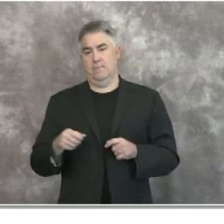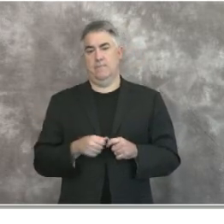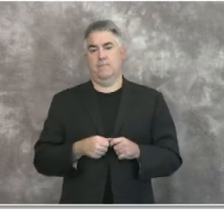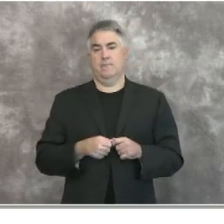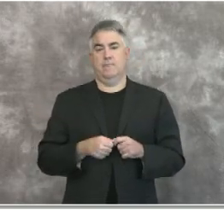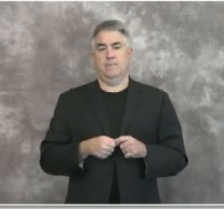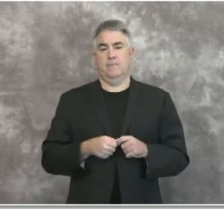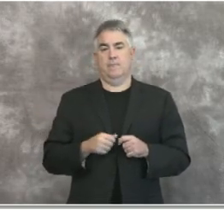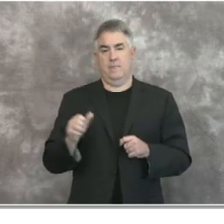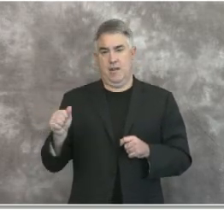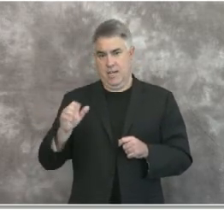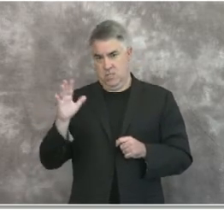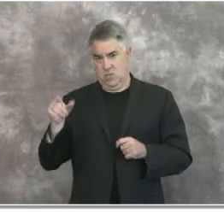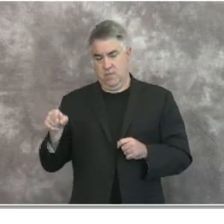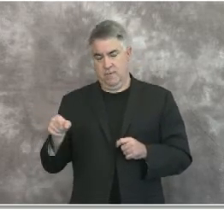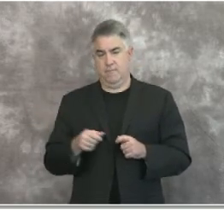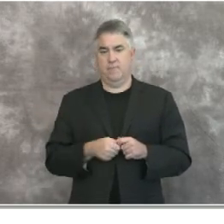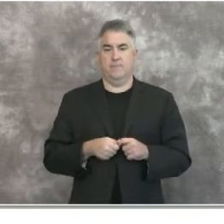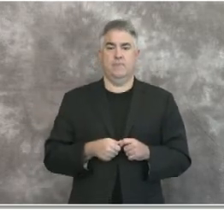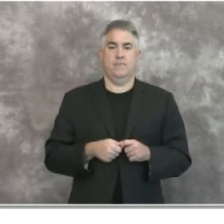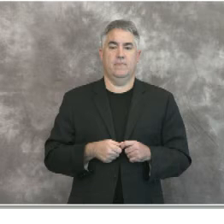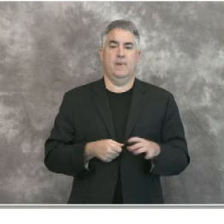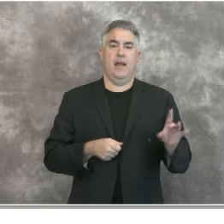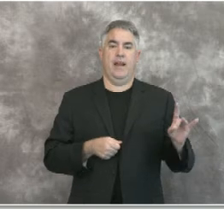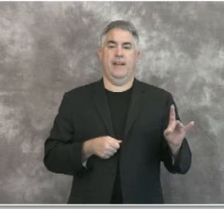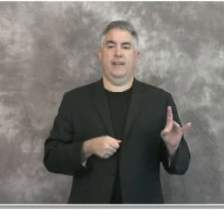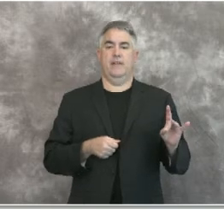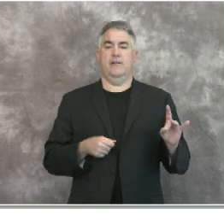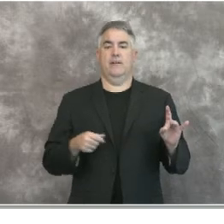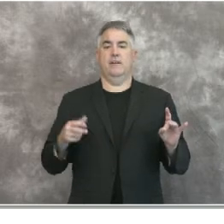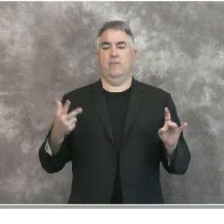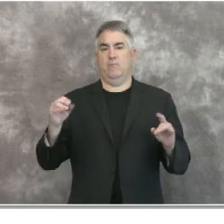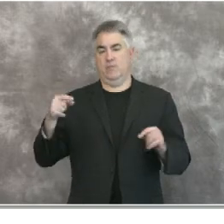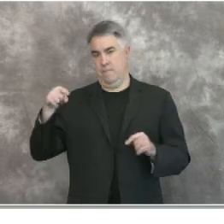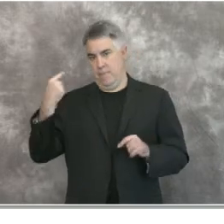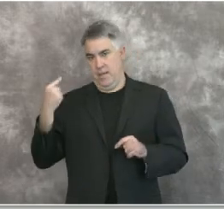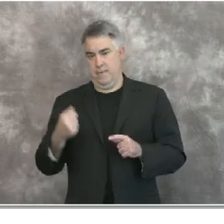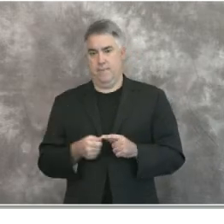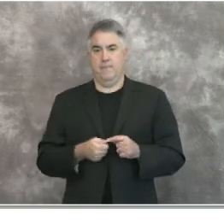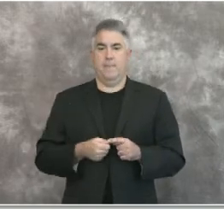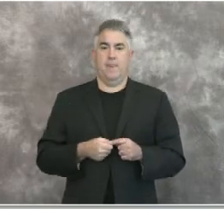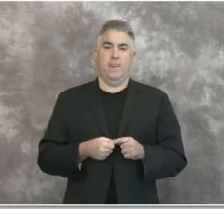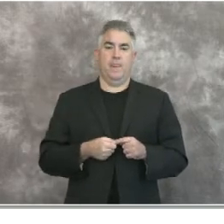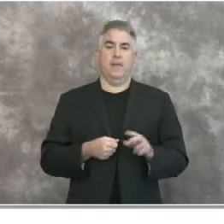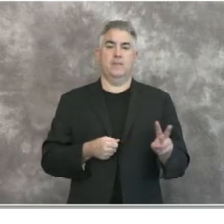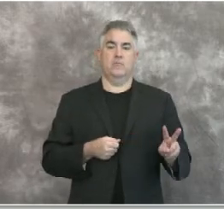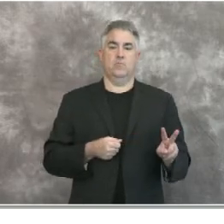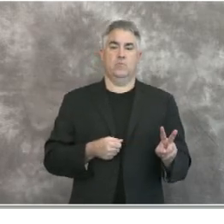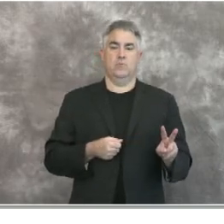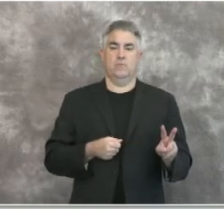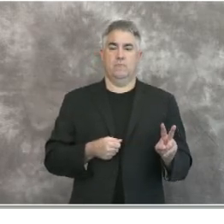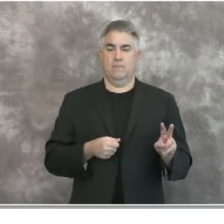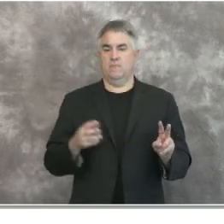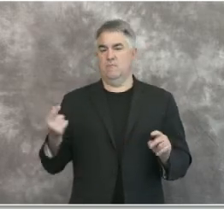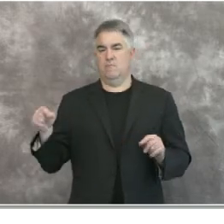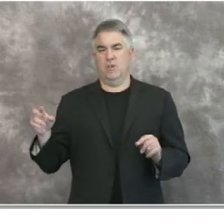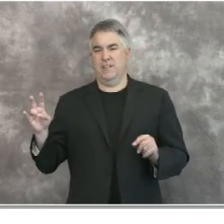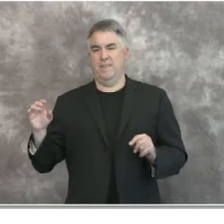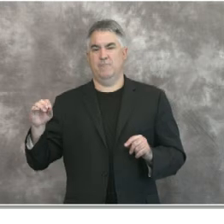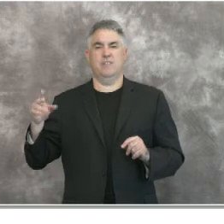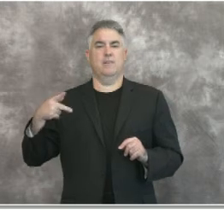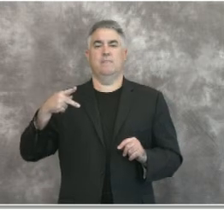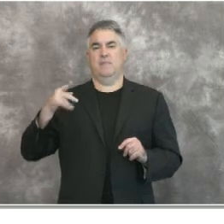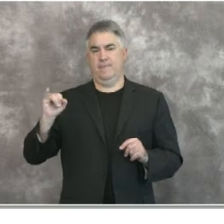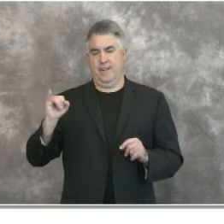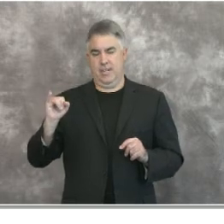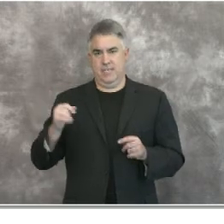are Asian, 8 or 3% are Black or African American, 2 or 0.7% are Pacific Islanders, and we